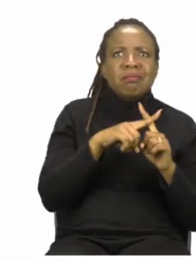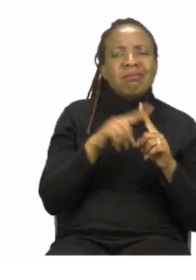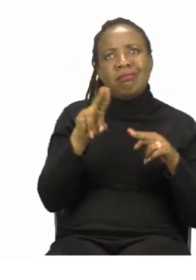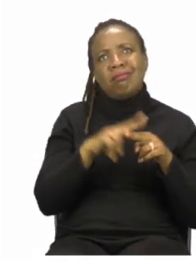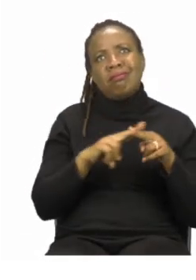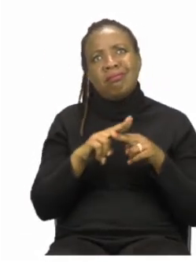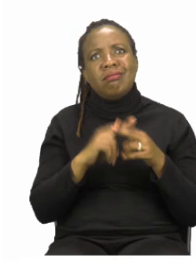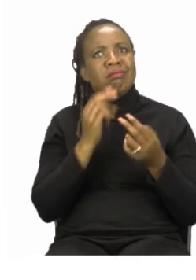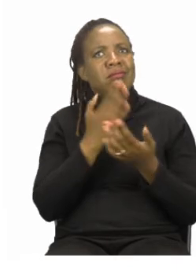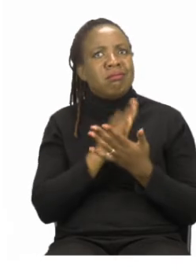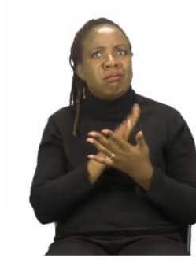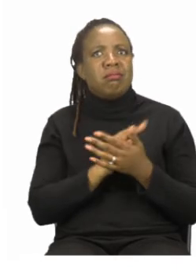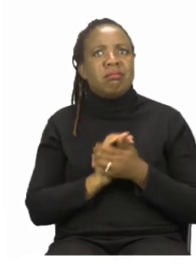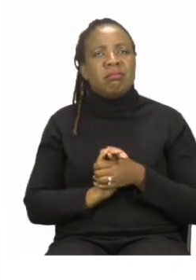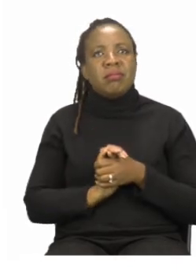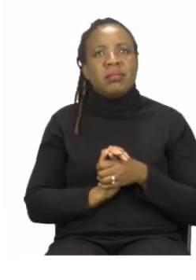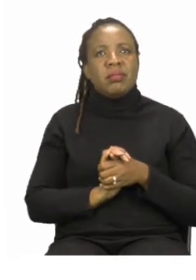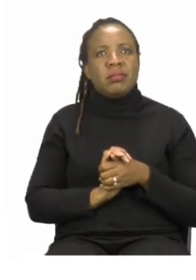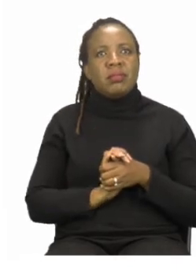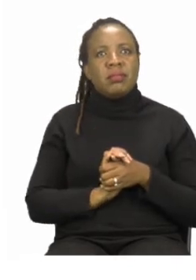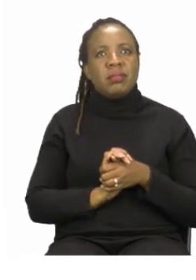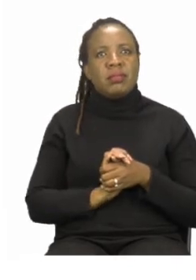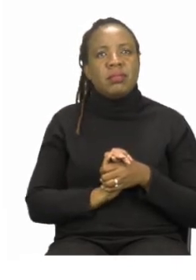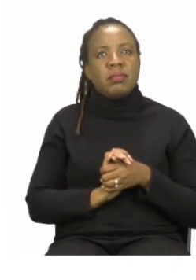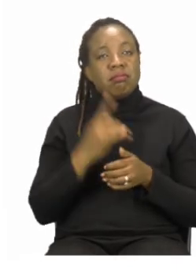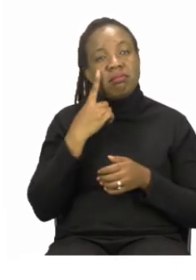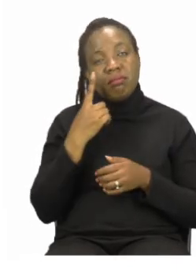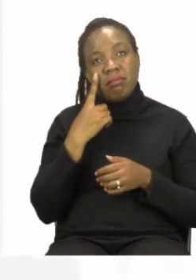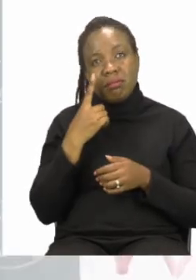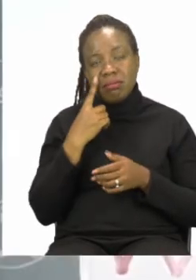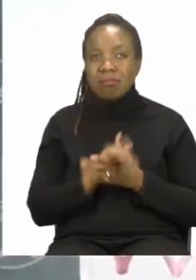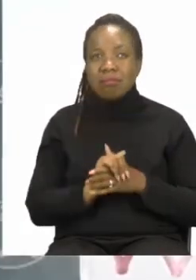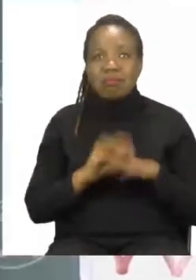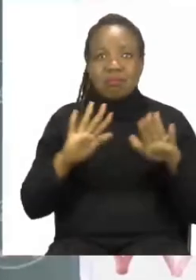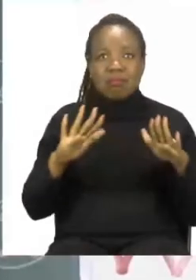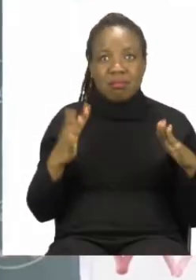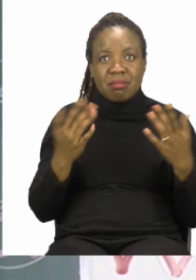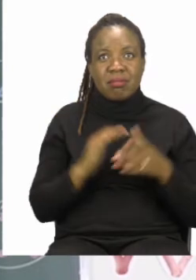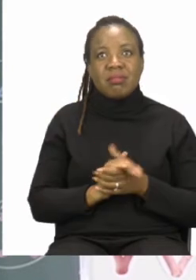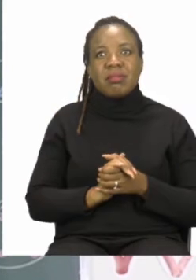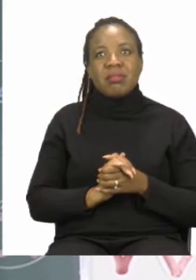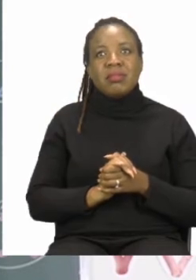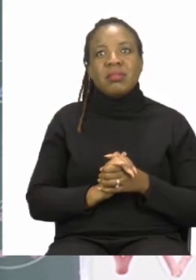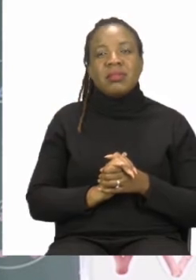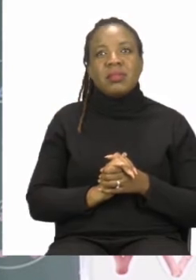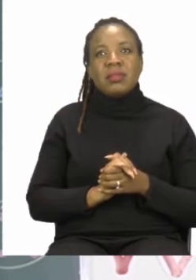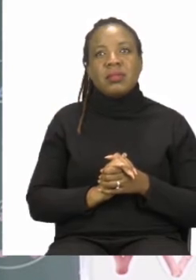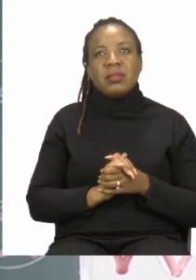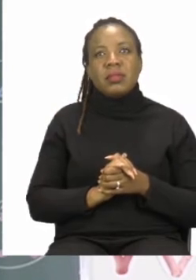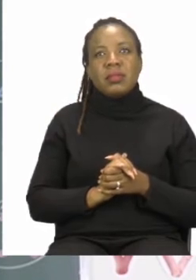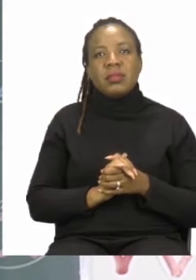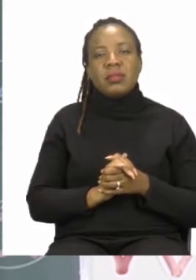multiplications. So let's see how best we can answer the questions. So